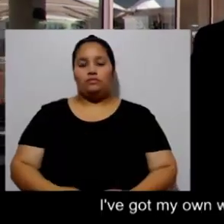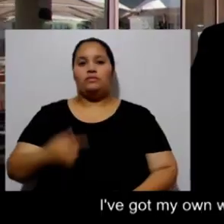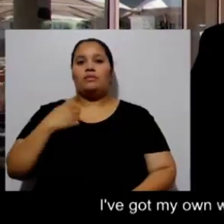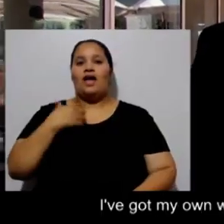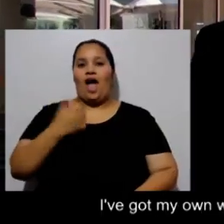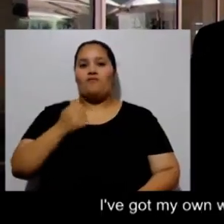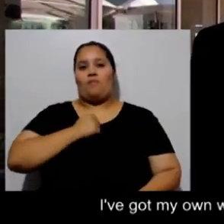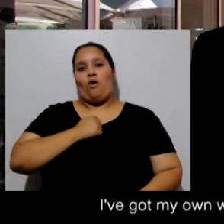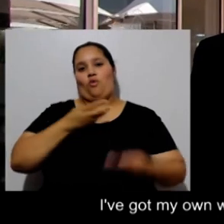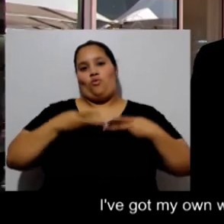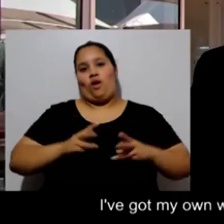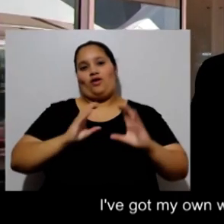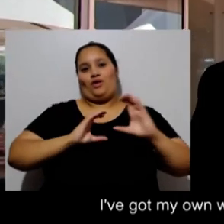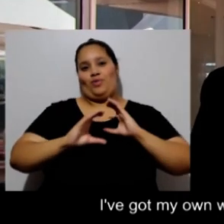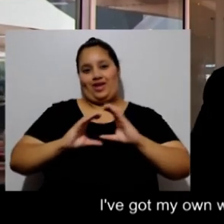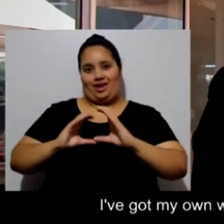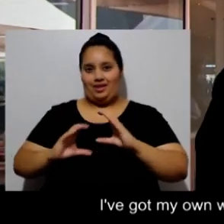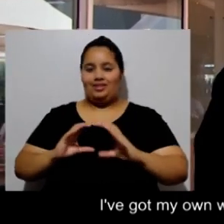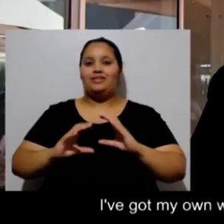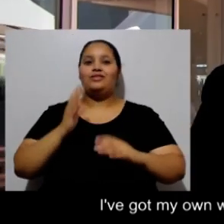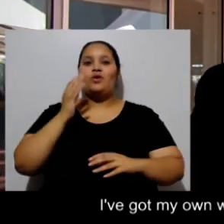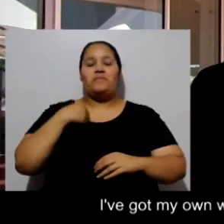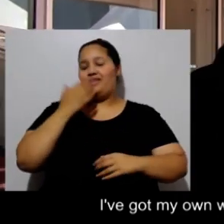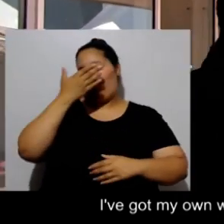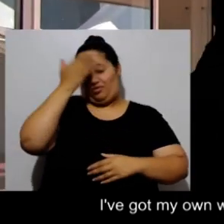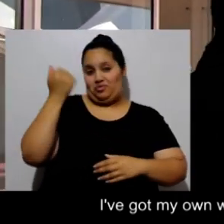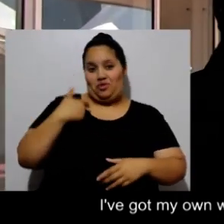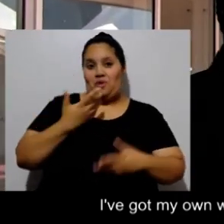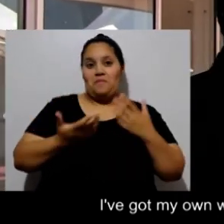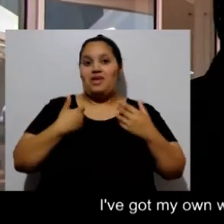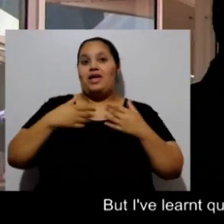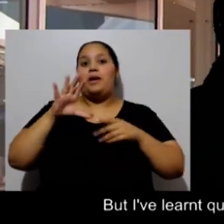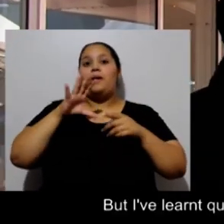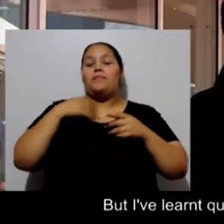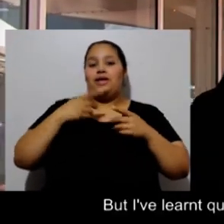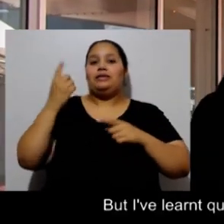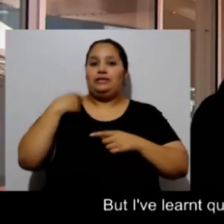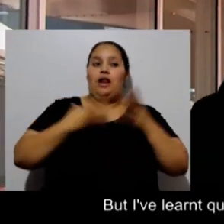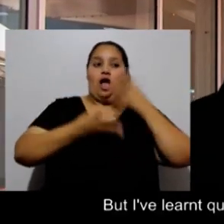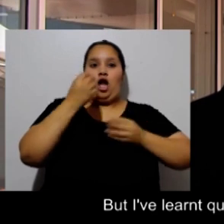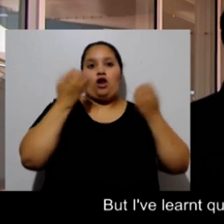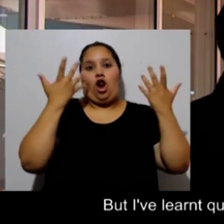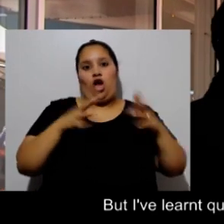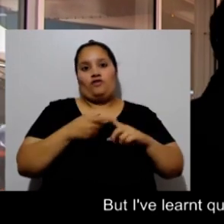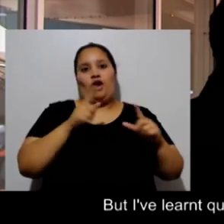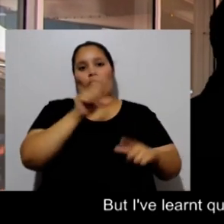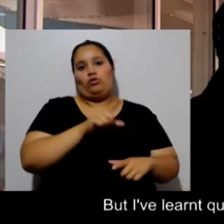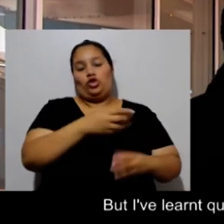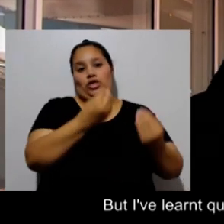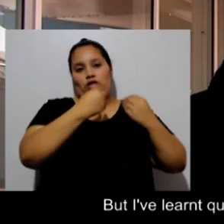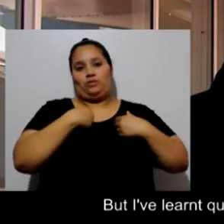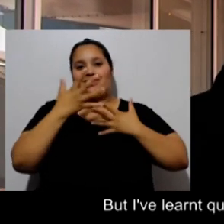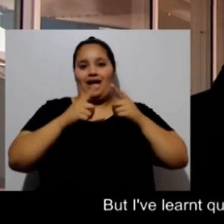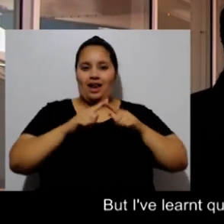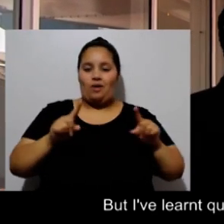I've got my own ways of communicating with Lucille, and I don't know how I do it, but I've learnt quite a lot from her. And